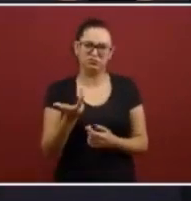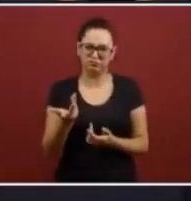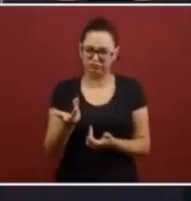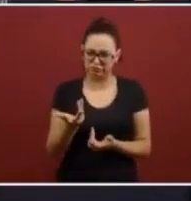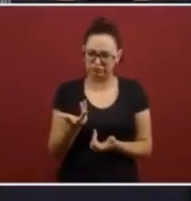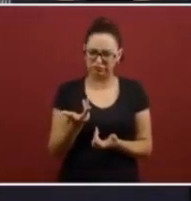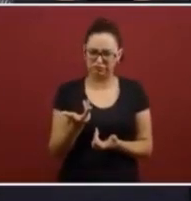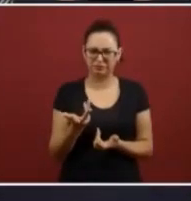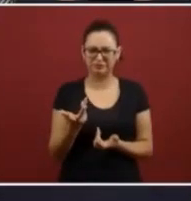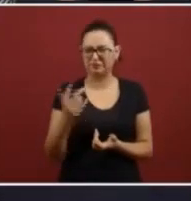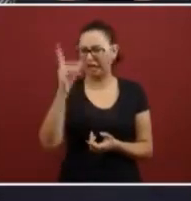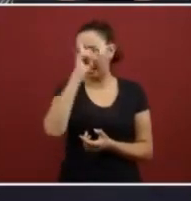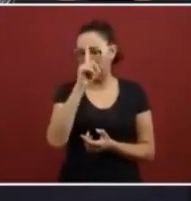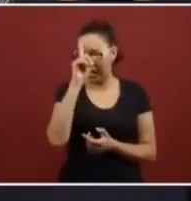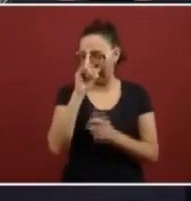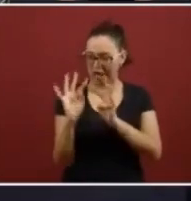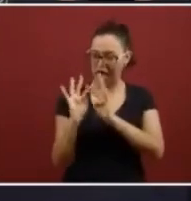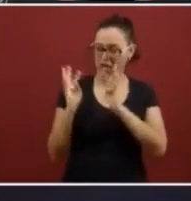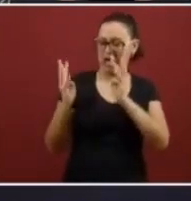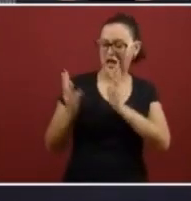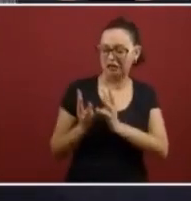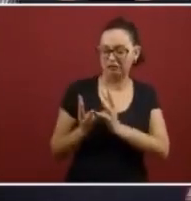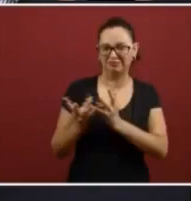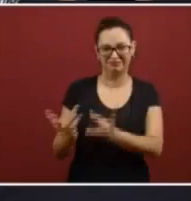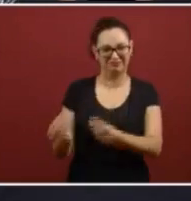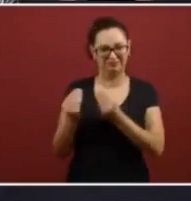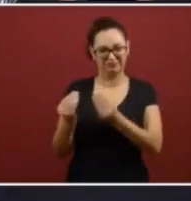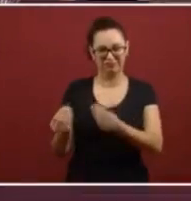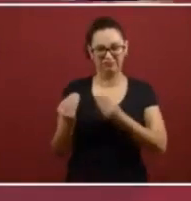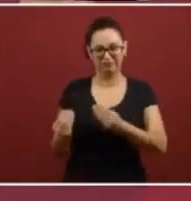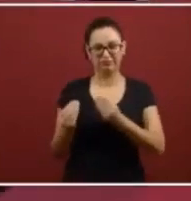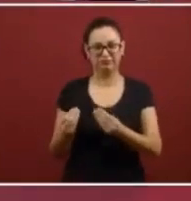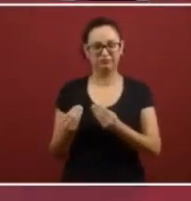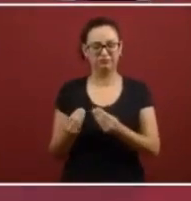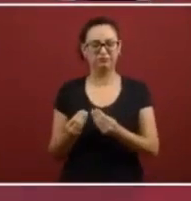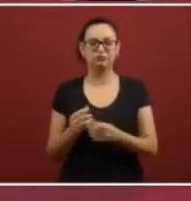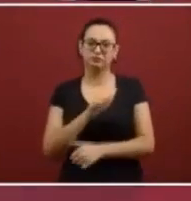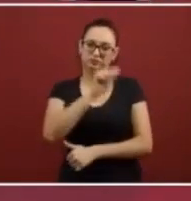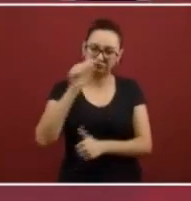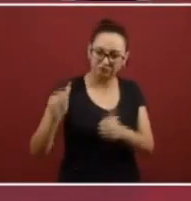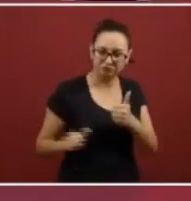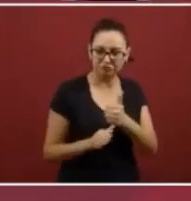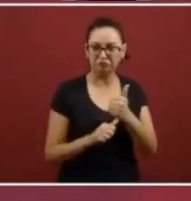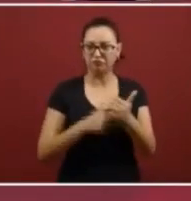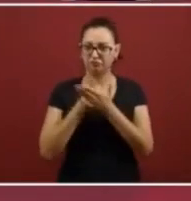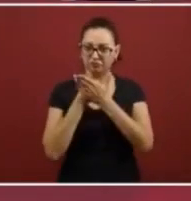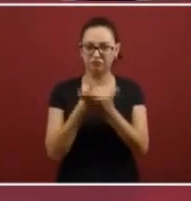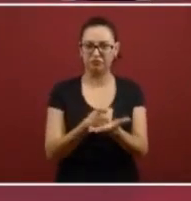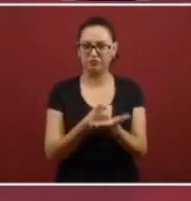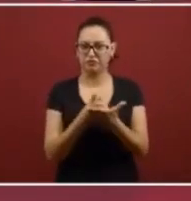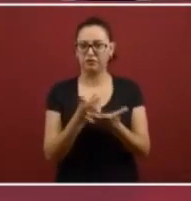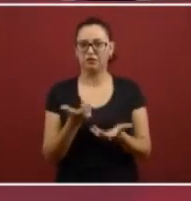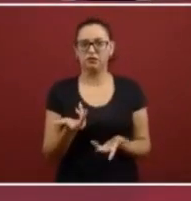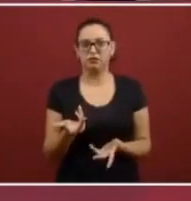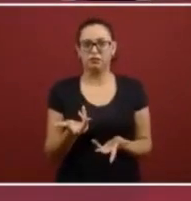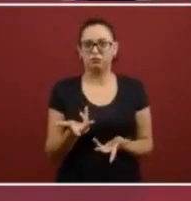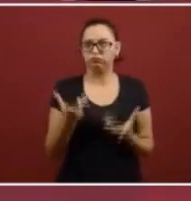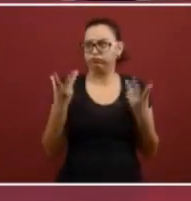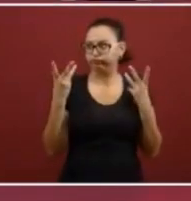room asesores and accessories y ayudantes. and helpers.